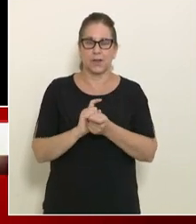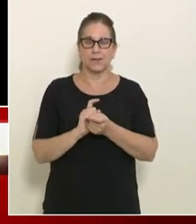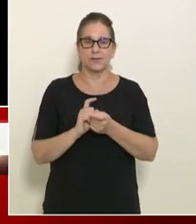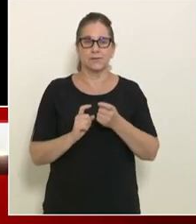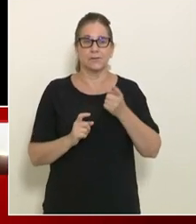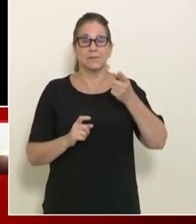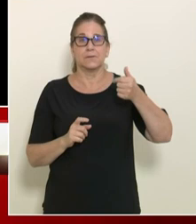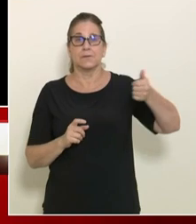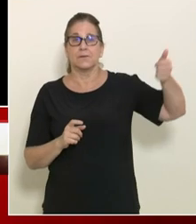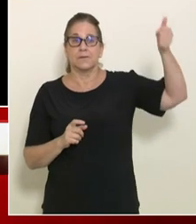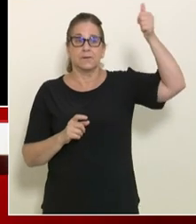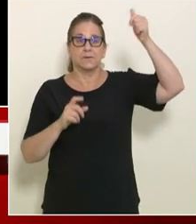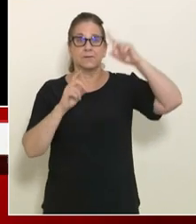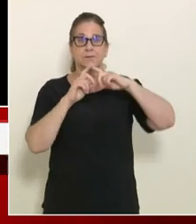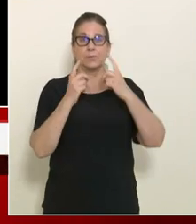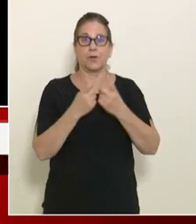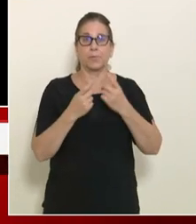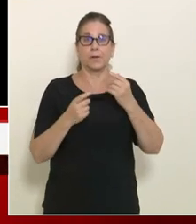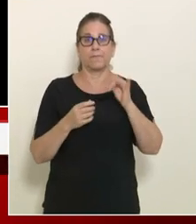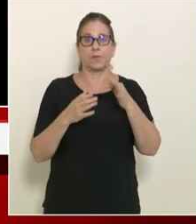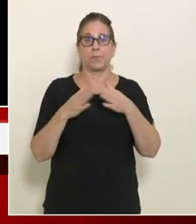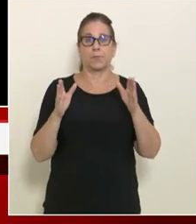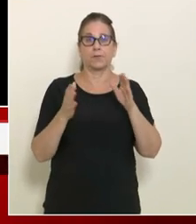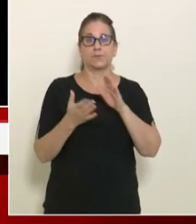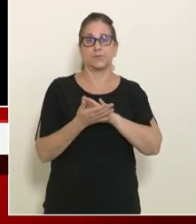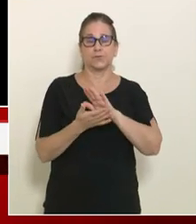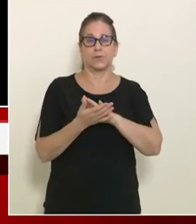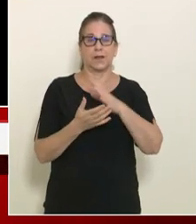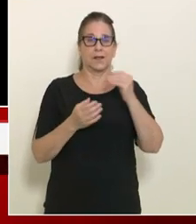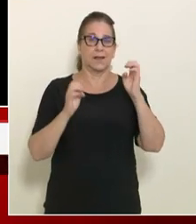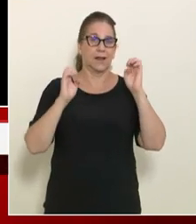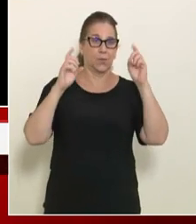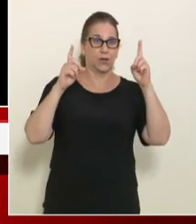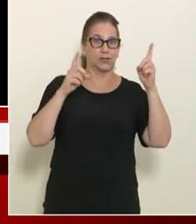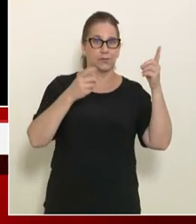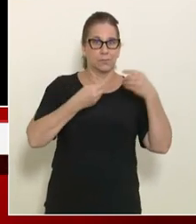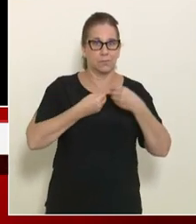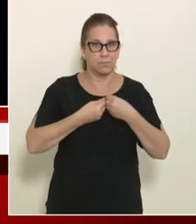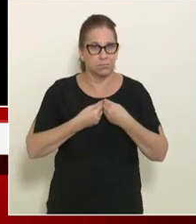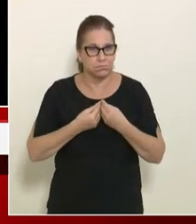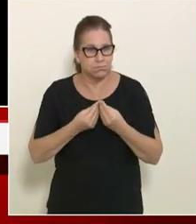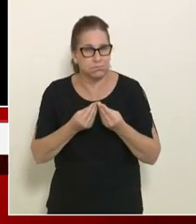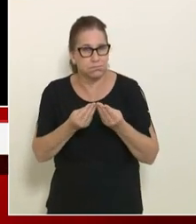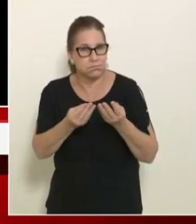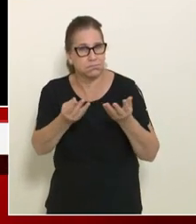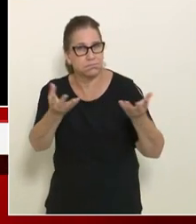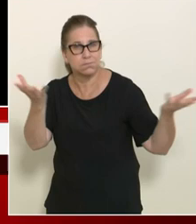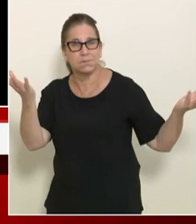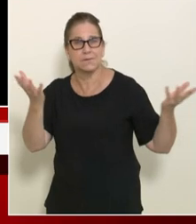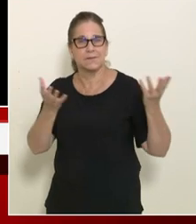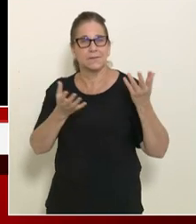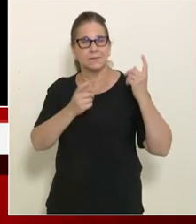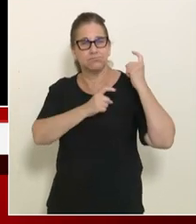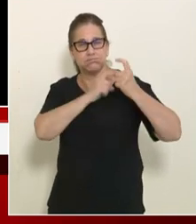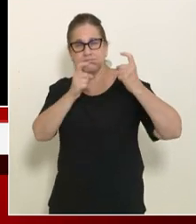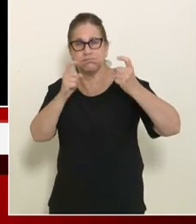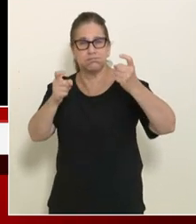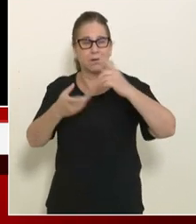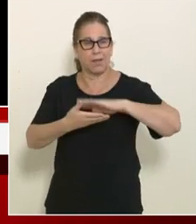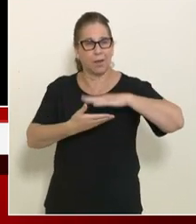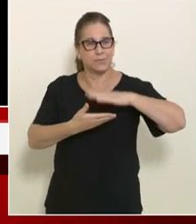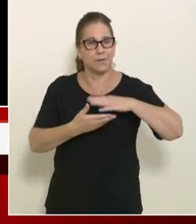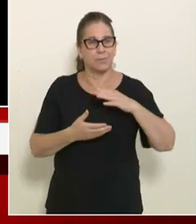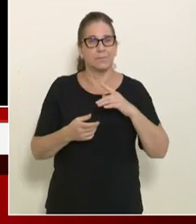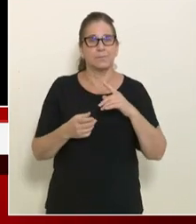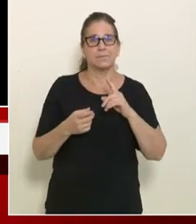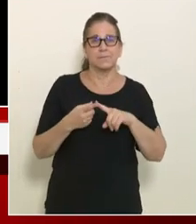we are reimbursed. So again, please be in touch with your school, understand the school sites you can go to collect your meals,